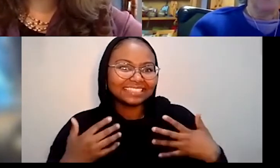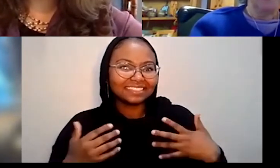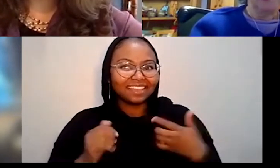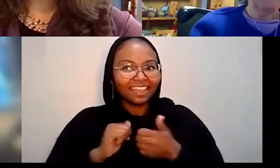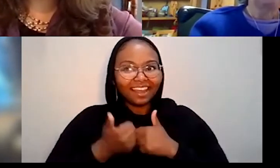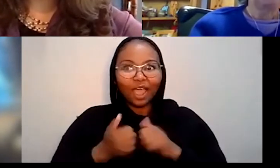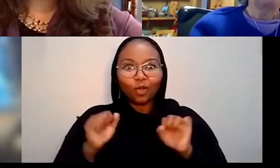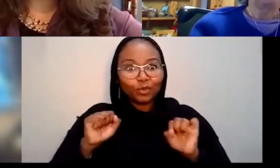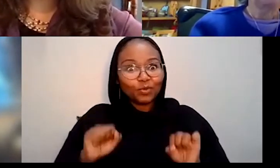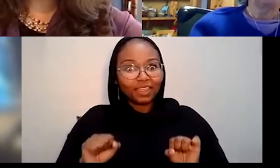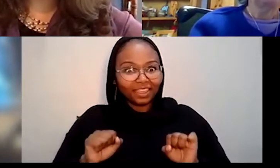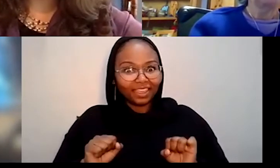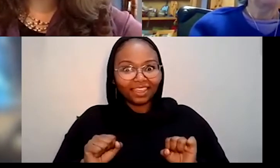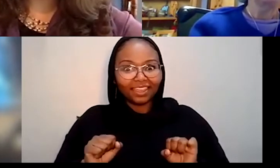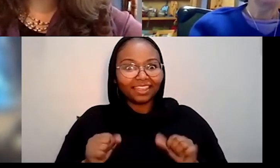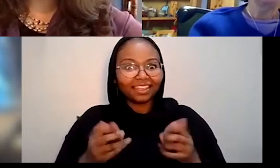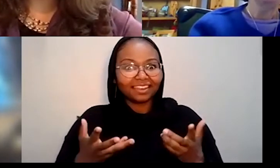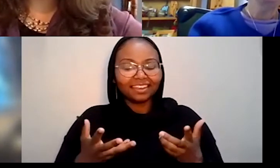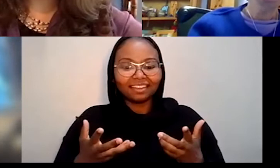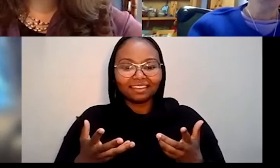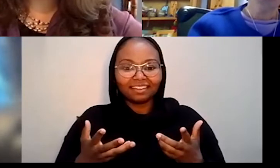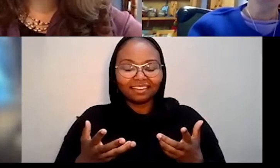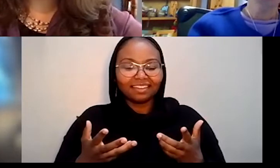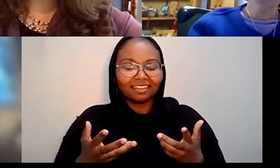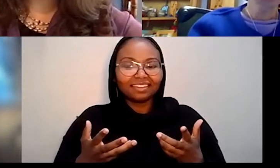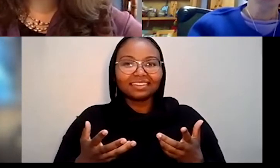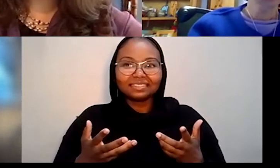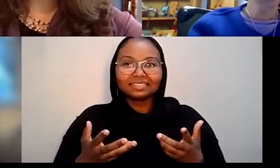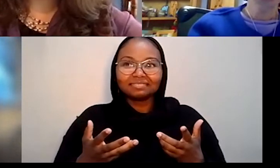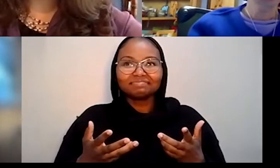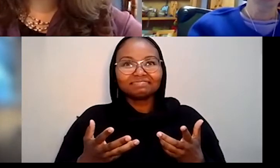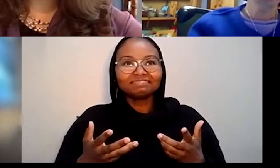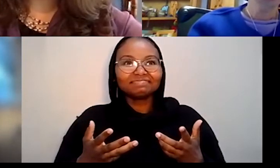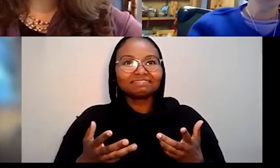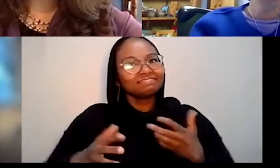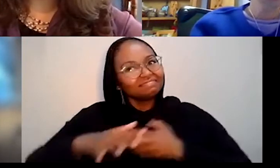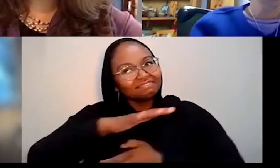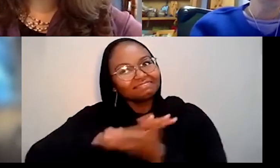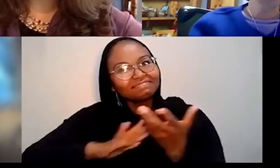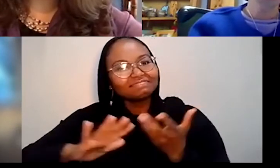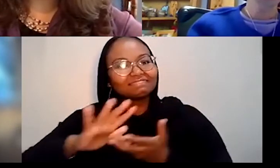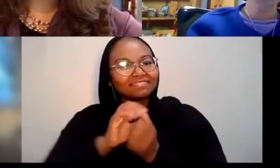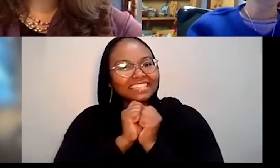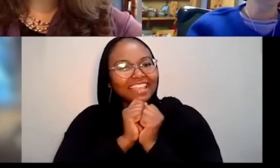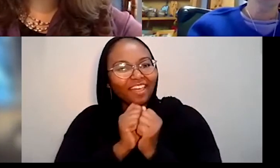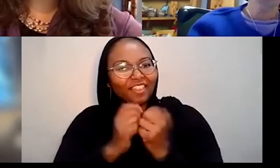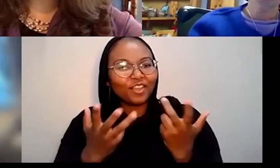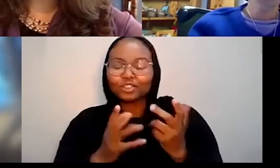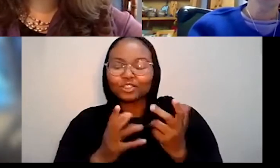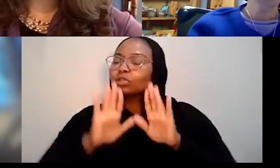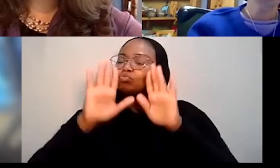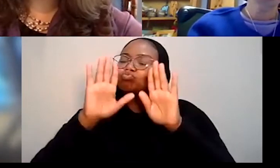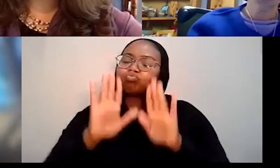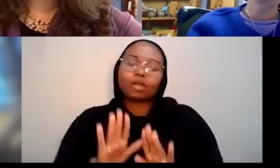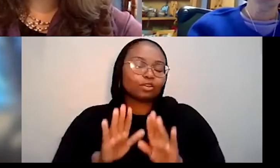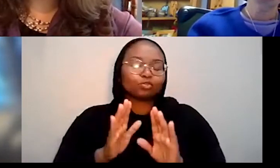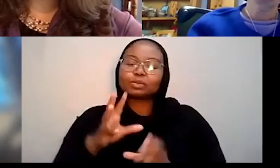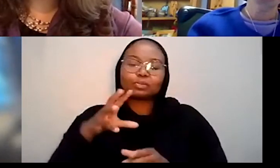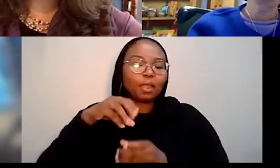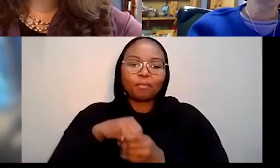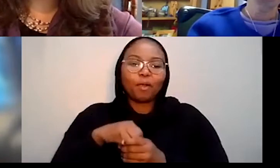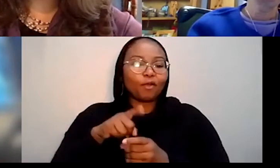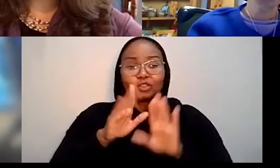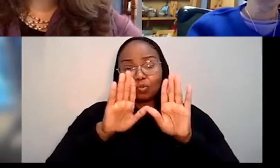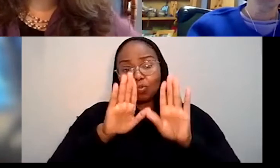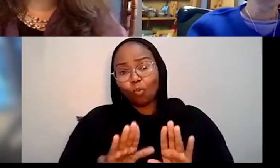done. And it's you know, it's just heartwarming to be part of such wonderful organizations. I'm going to finish off because I don't